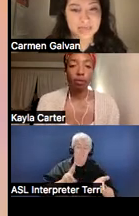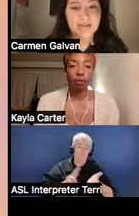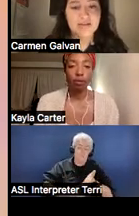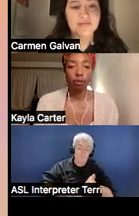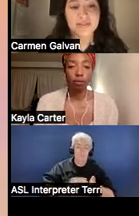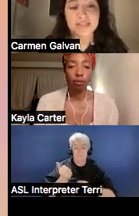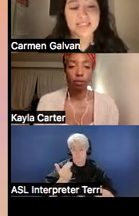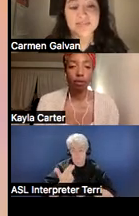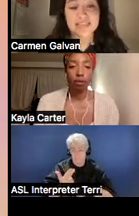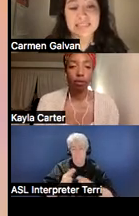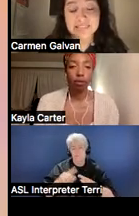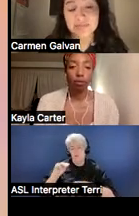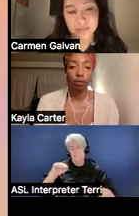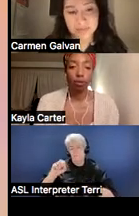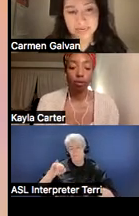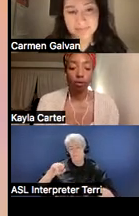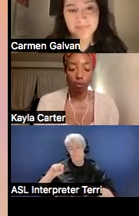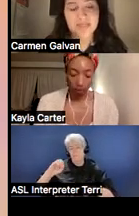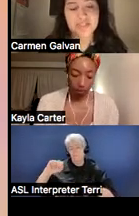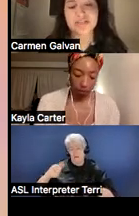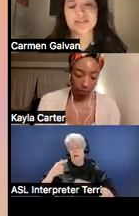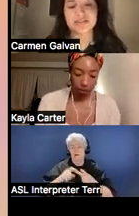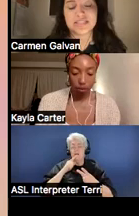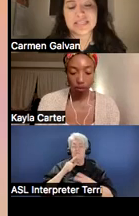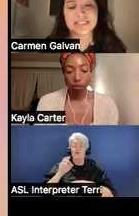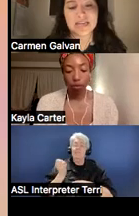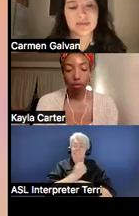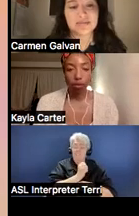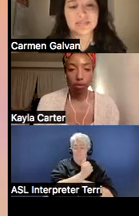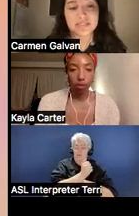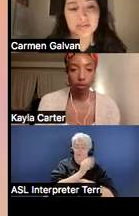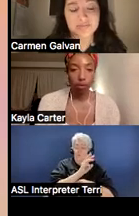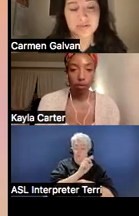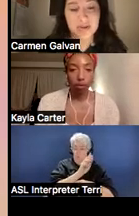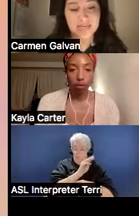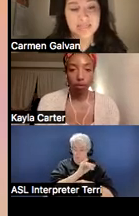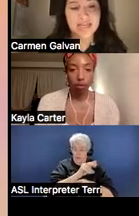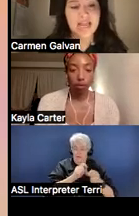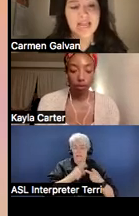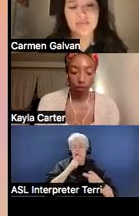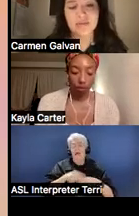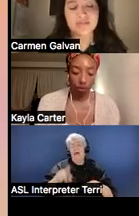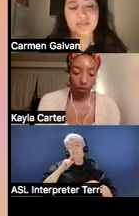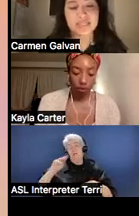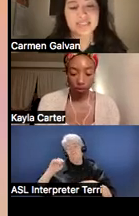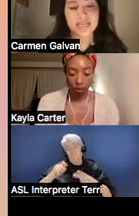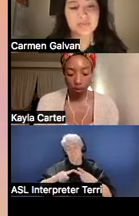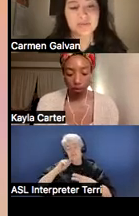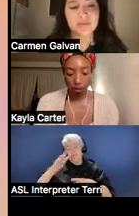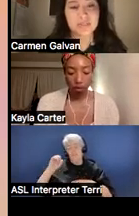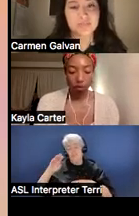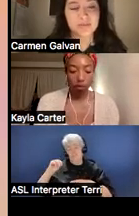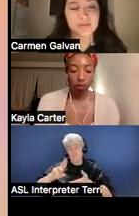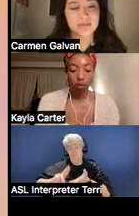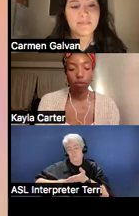Credit for the lands of east of Woodbine. Treaty 13 is signed by the Mississaugas of the Credit, and the Williams Treaty signed